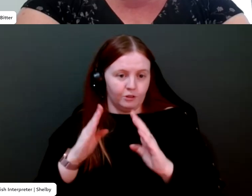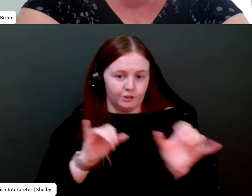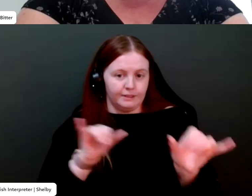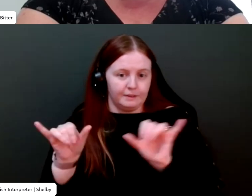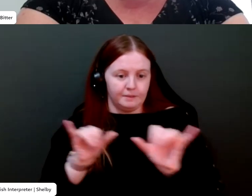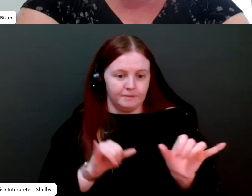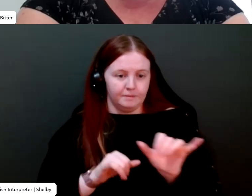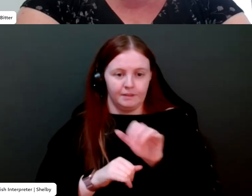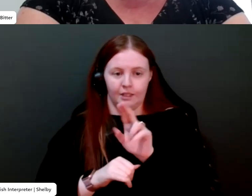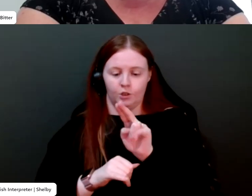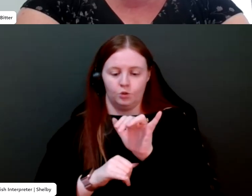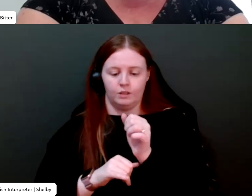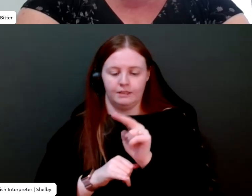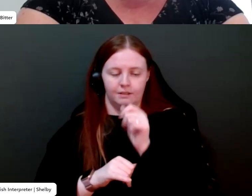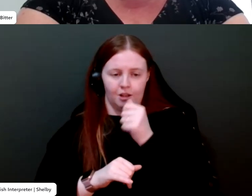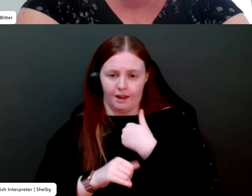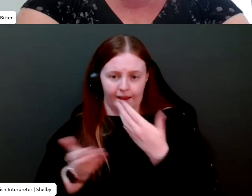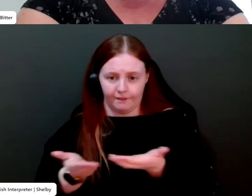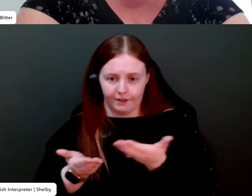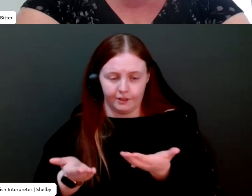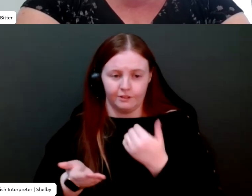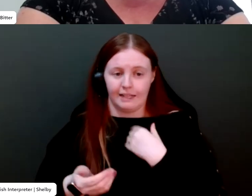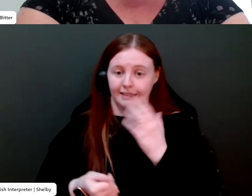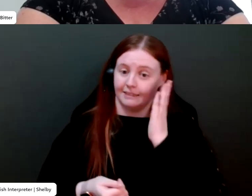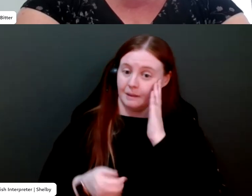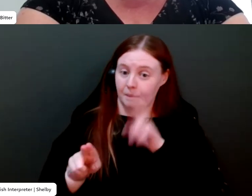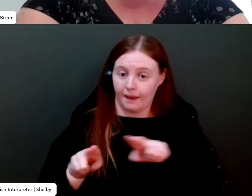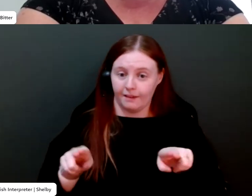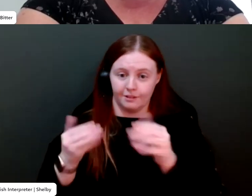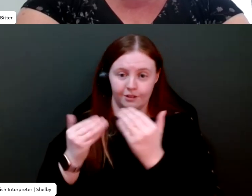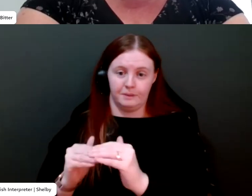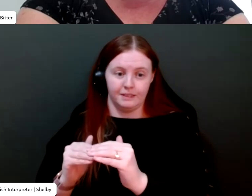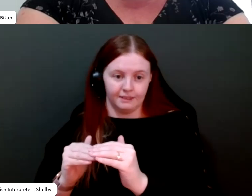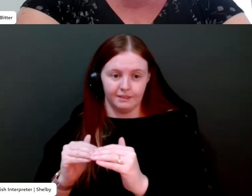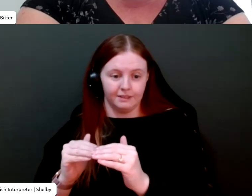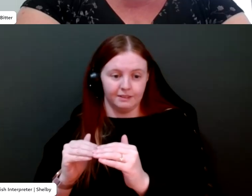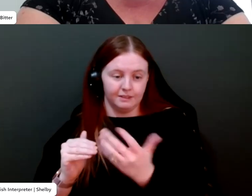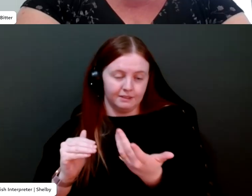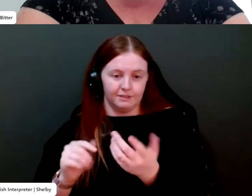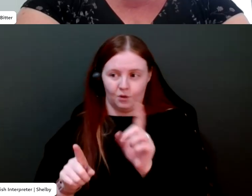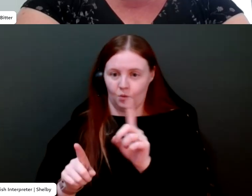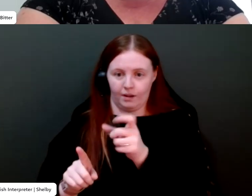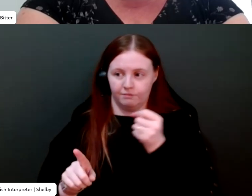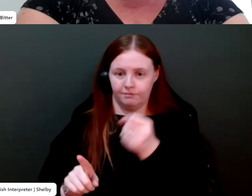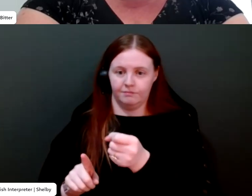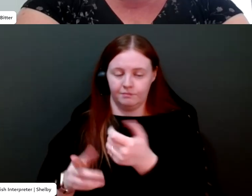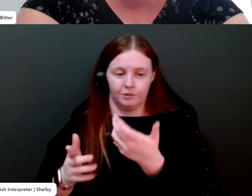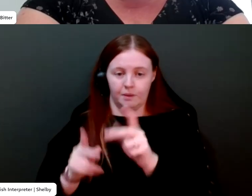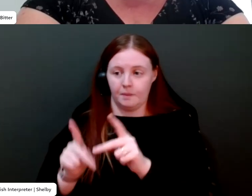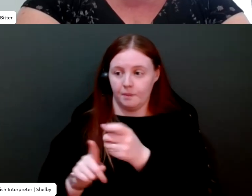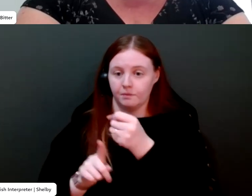here. And there are limited beds. So it is, people, maybe in hotels or motels, depending